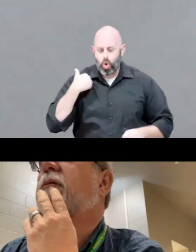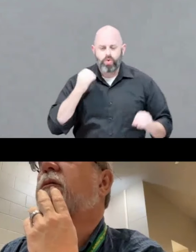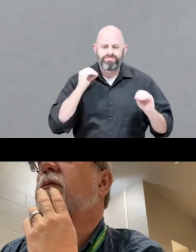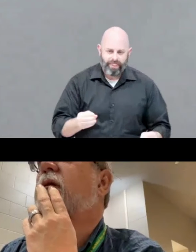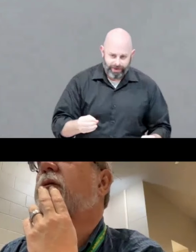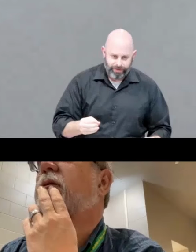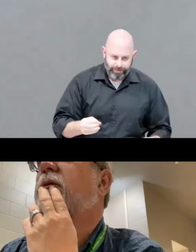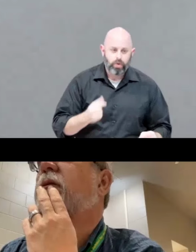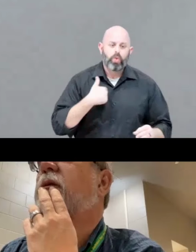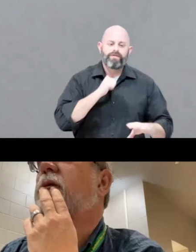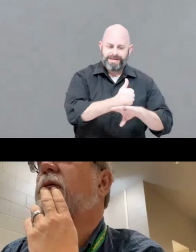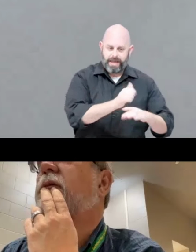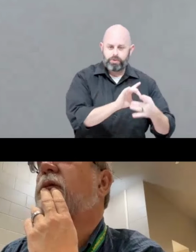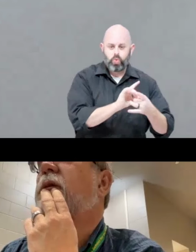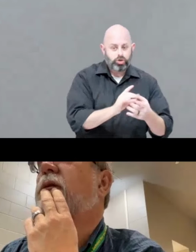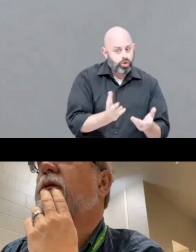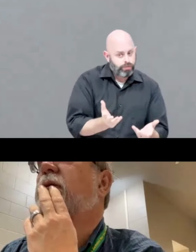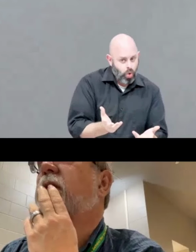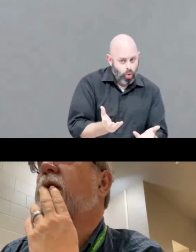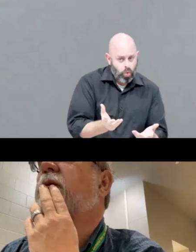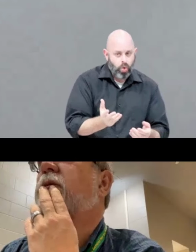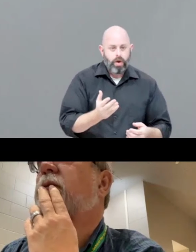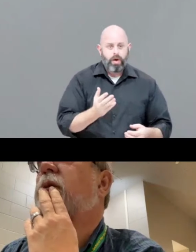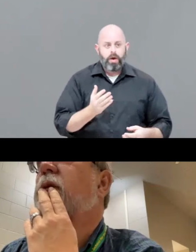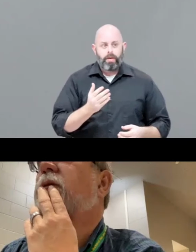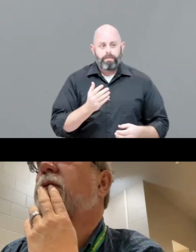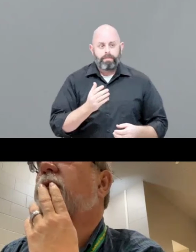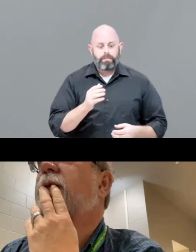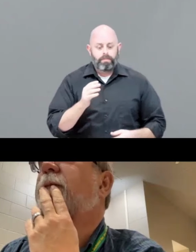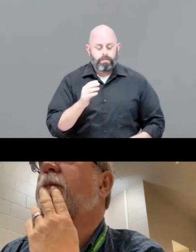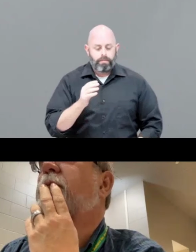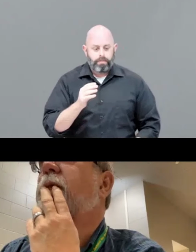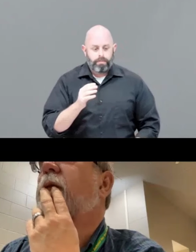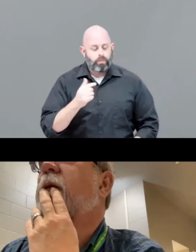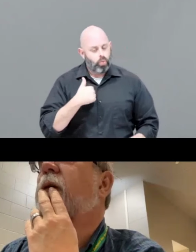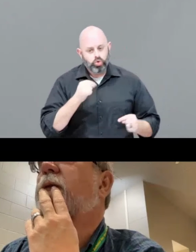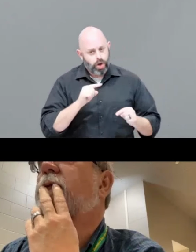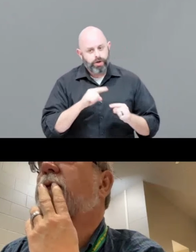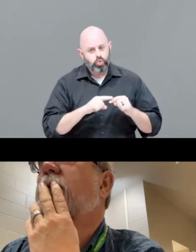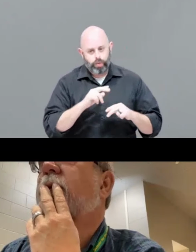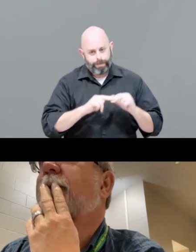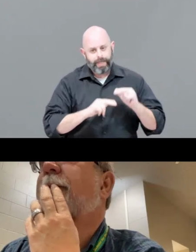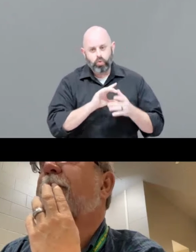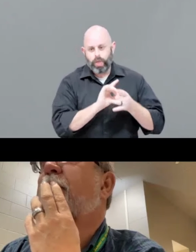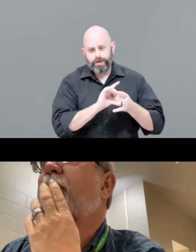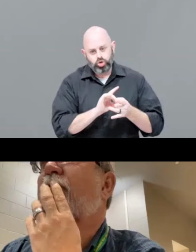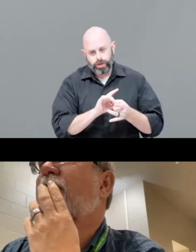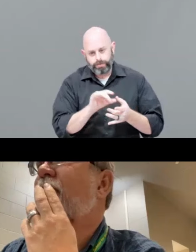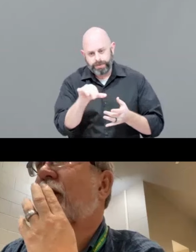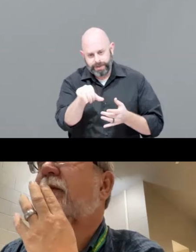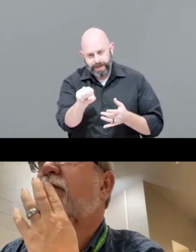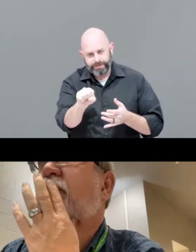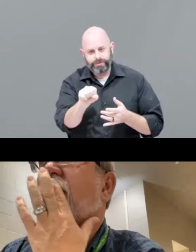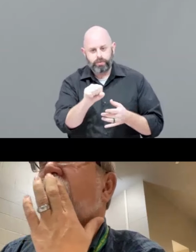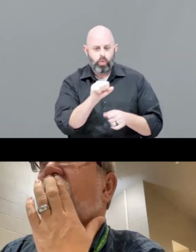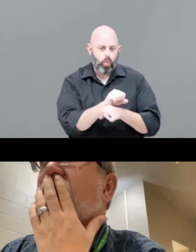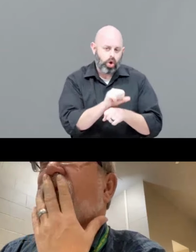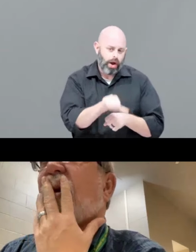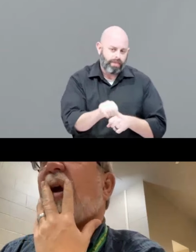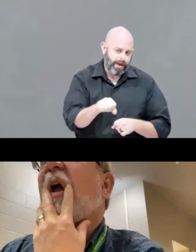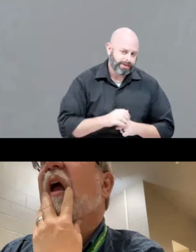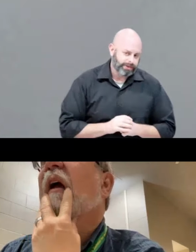And so we have, like everyone else, really trying to build those relationships and working on that.